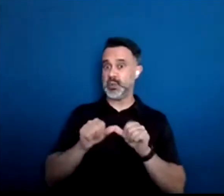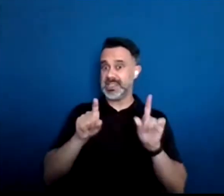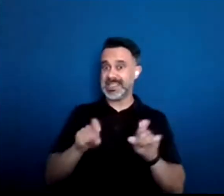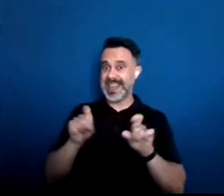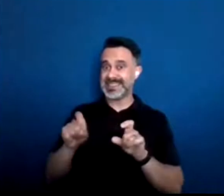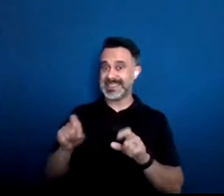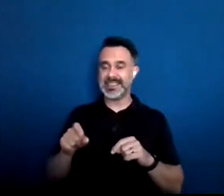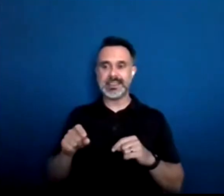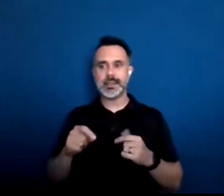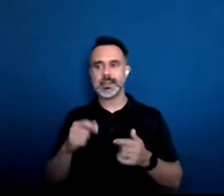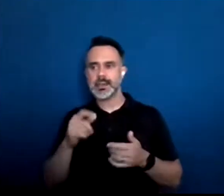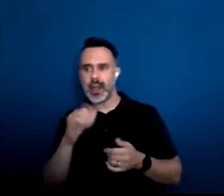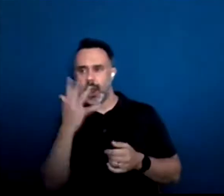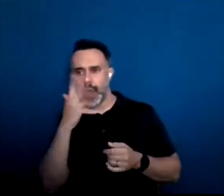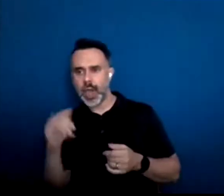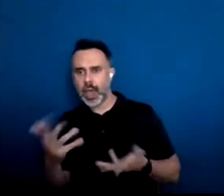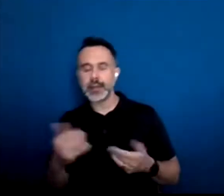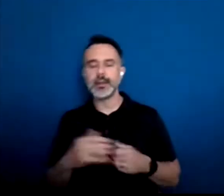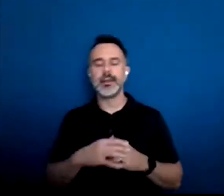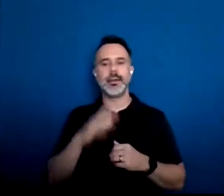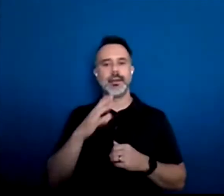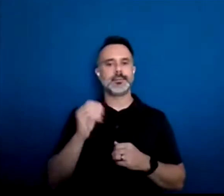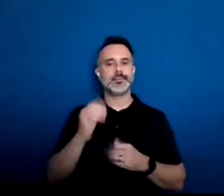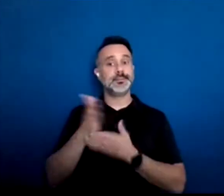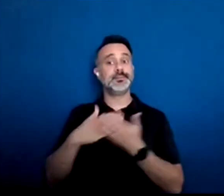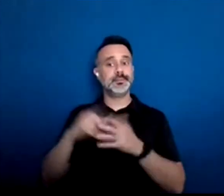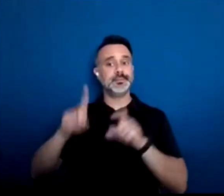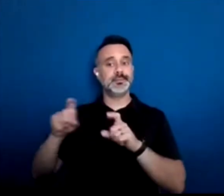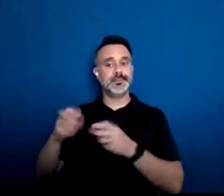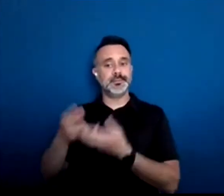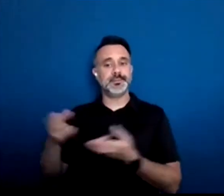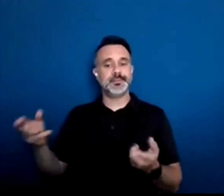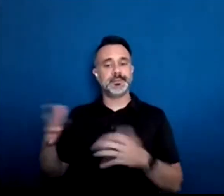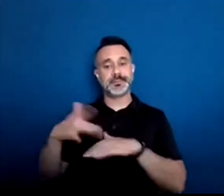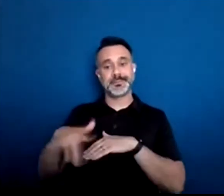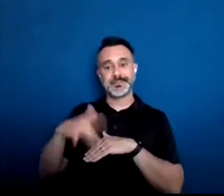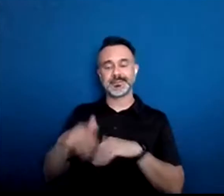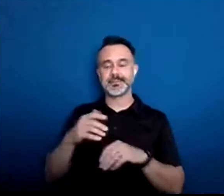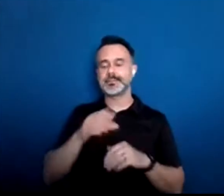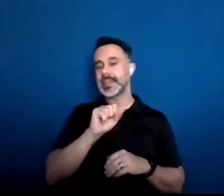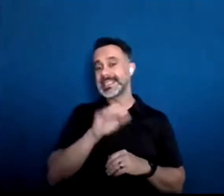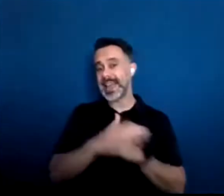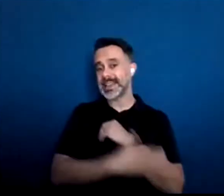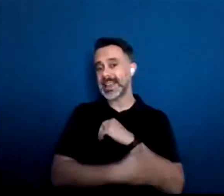that look like? We also have some testing resources available through Sac County Public Health.